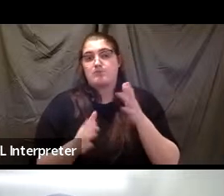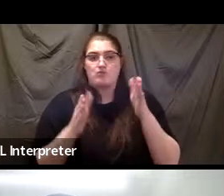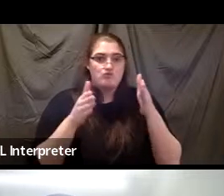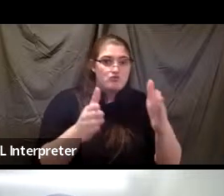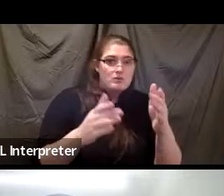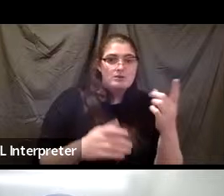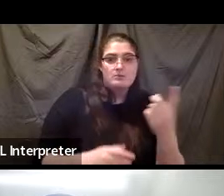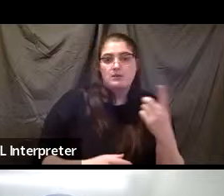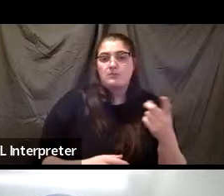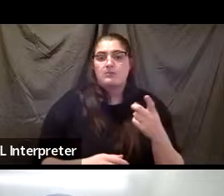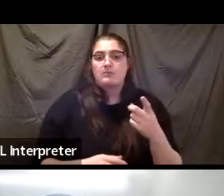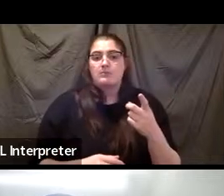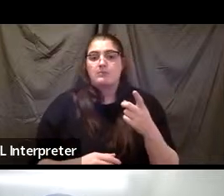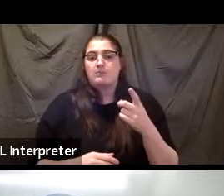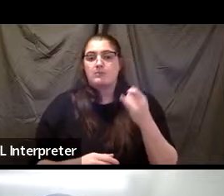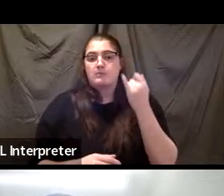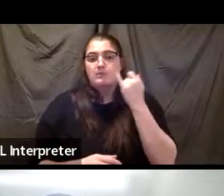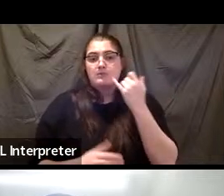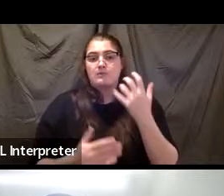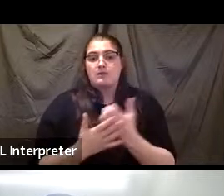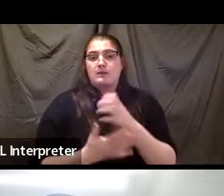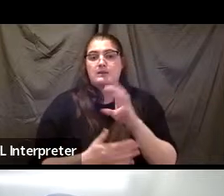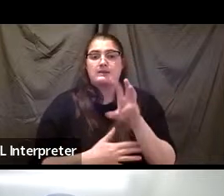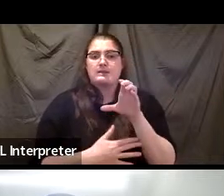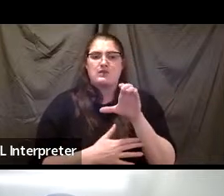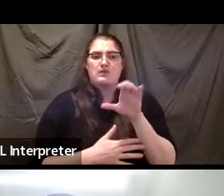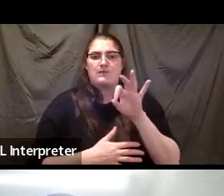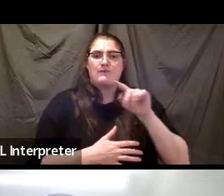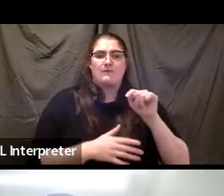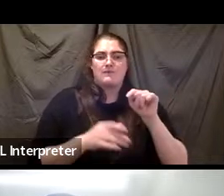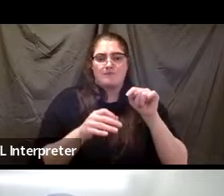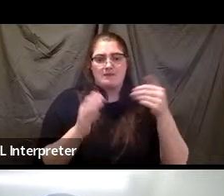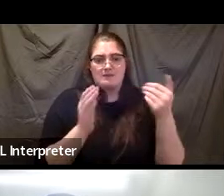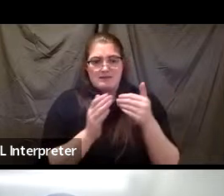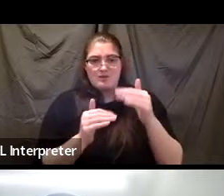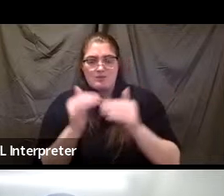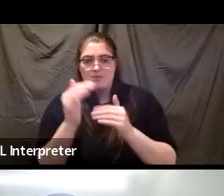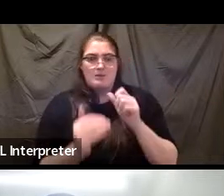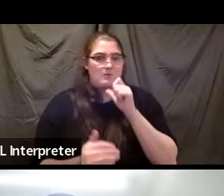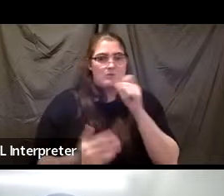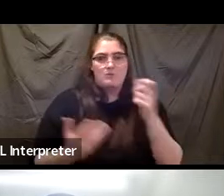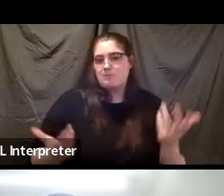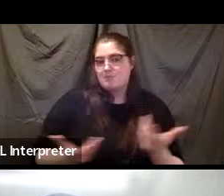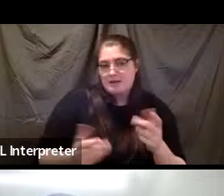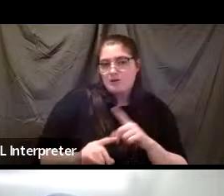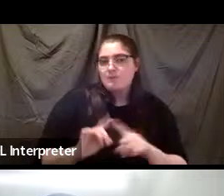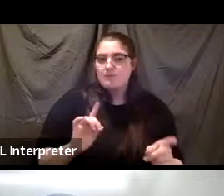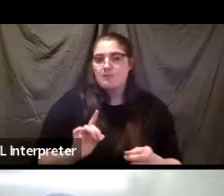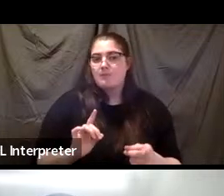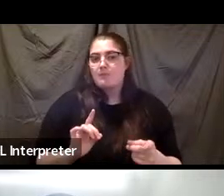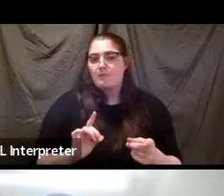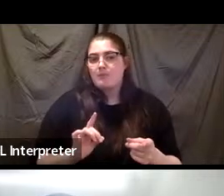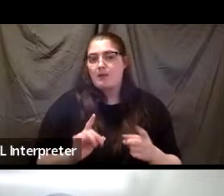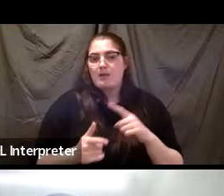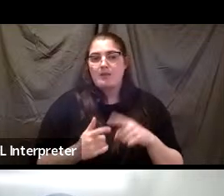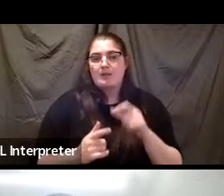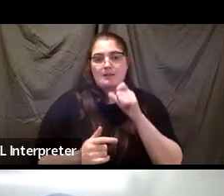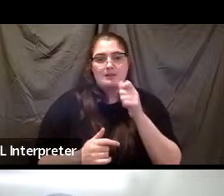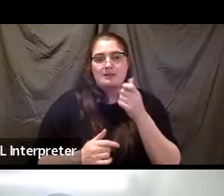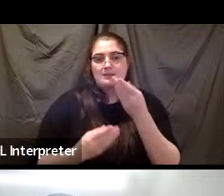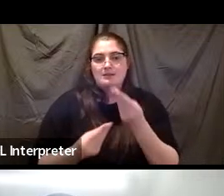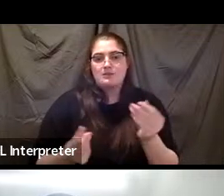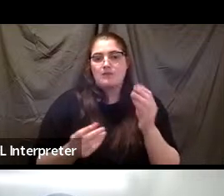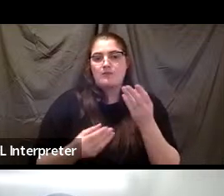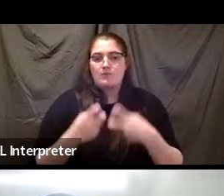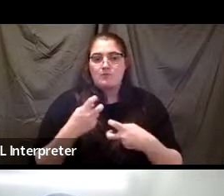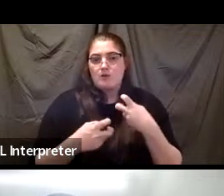parking off site within 600 feet, we wouldn't be here then. Because then we would be a matter of right. But then that doesn't seem to solve the problem